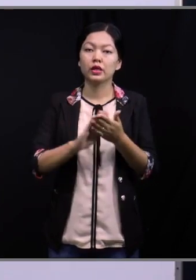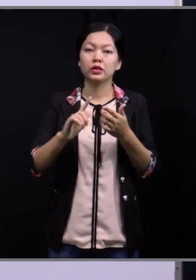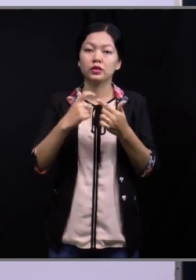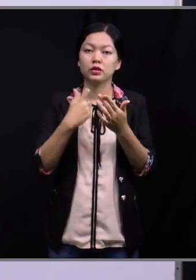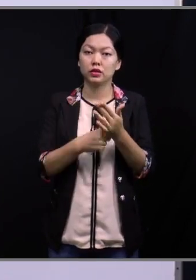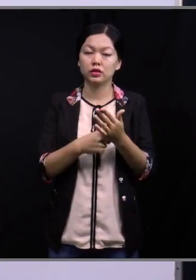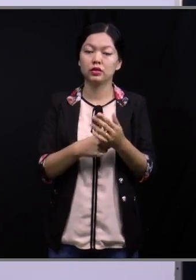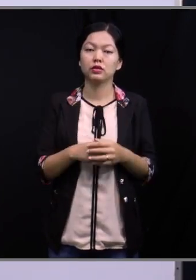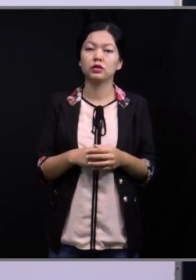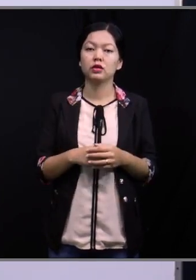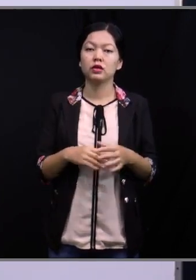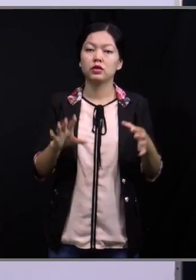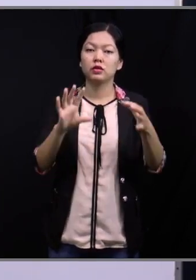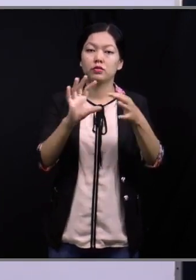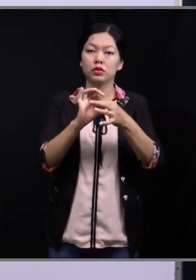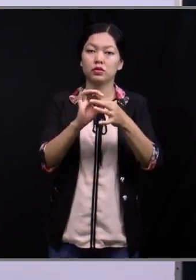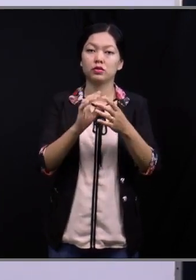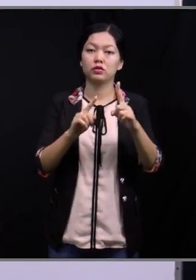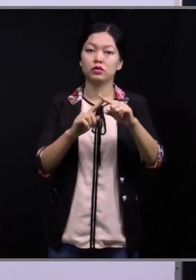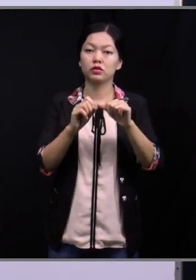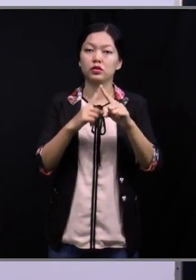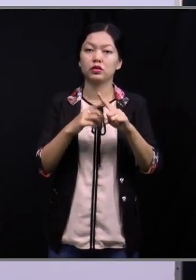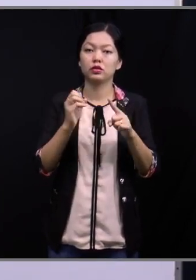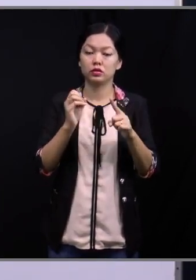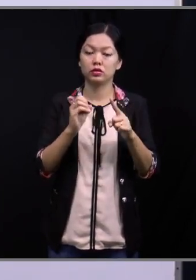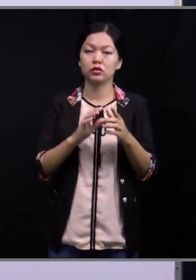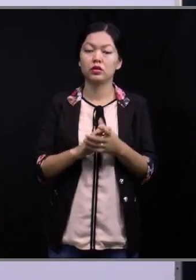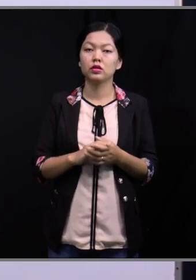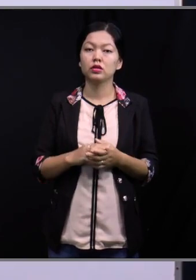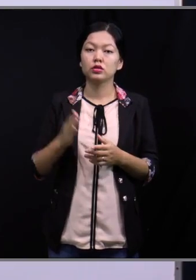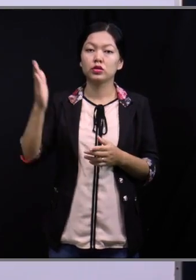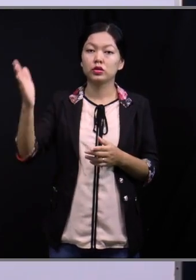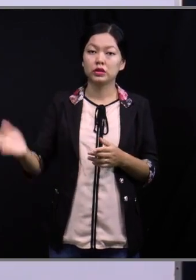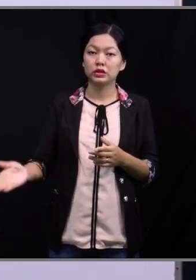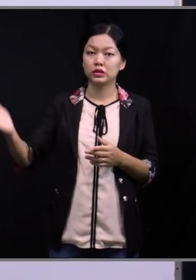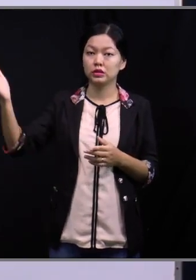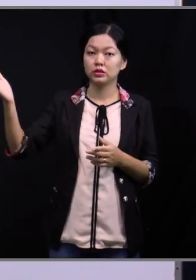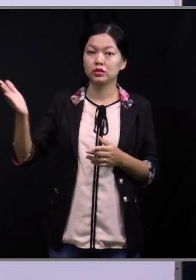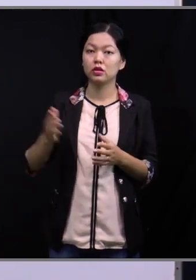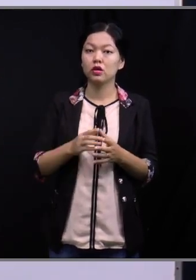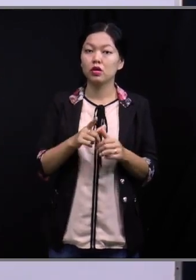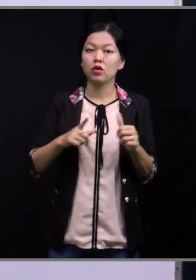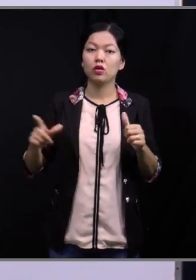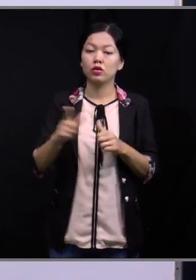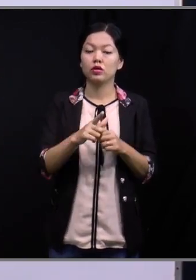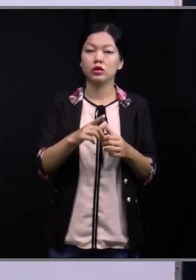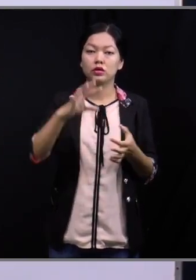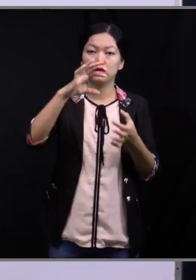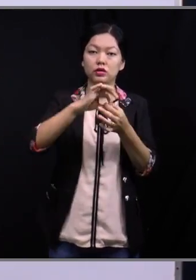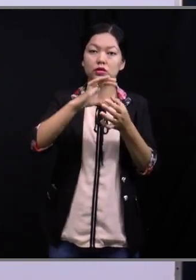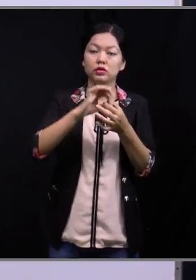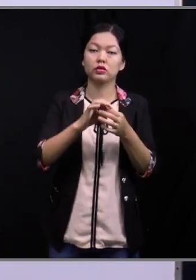of the overall taxonomic classification, they are also known as taxonomic categories. So as I've